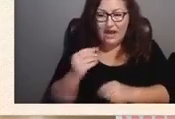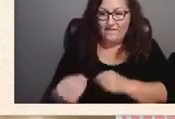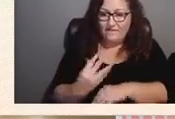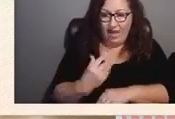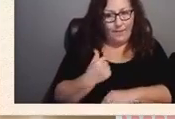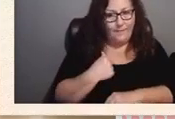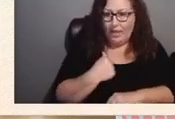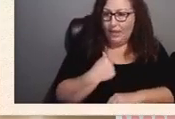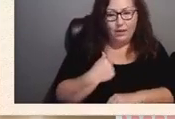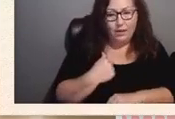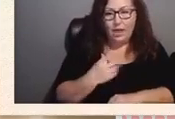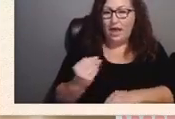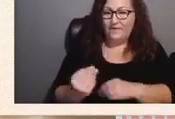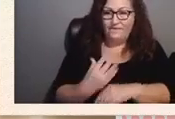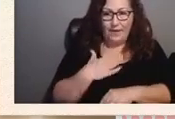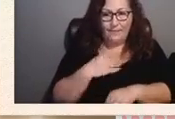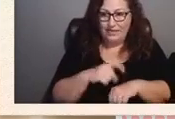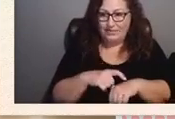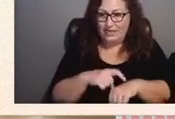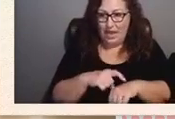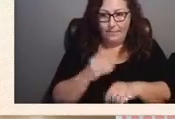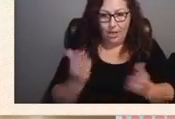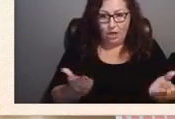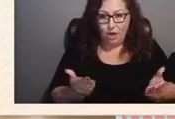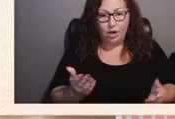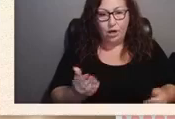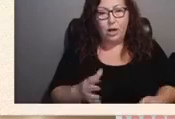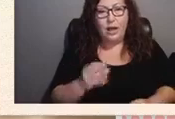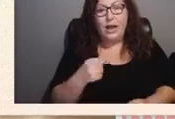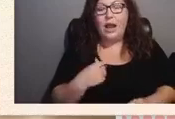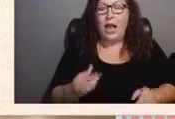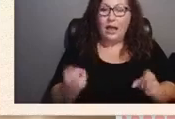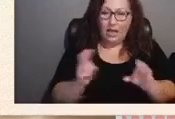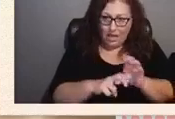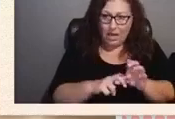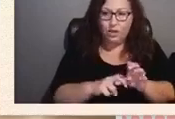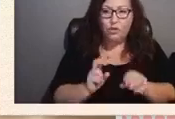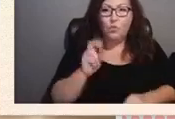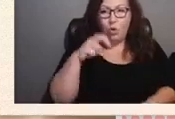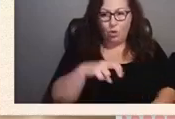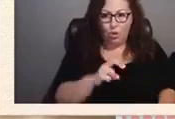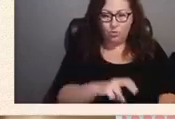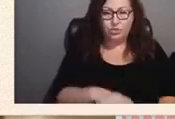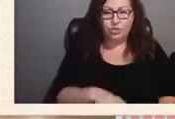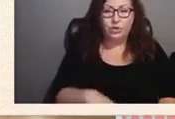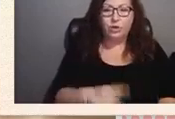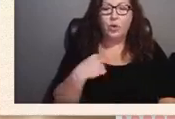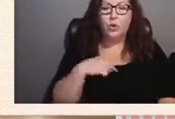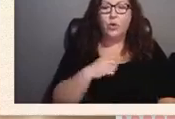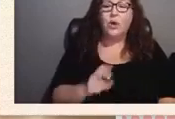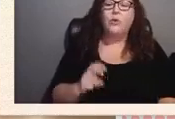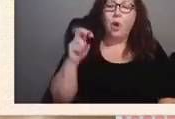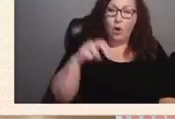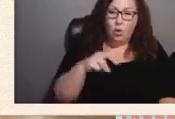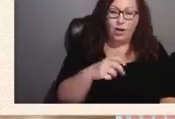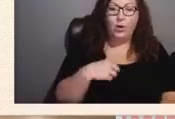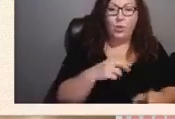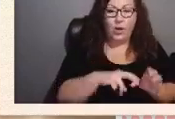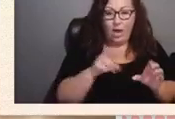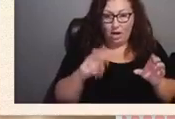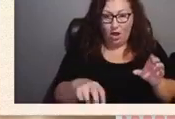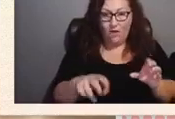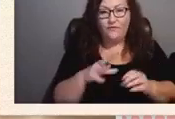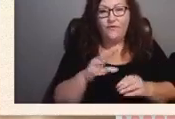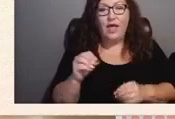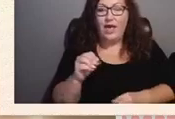affect my time here. And I got in the roller coaster. We rode it. We got off, and